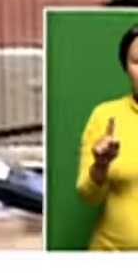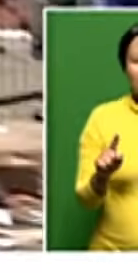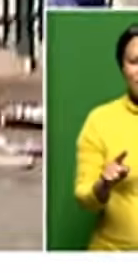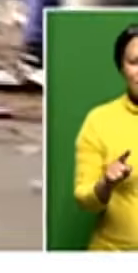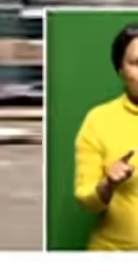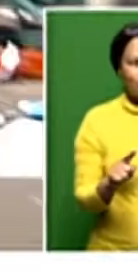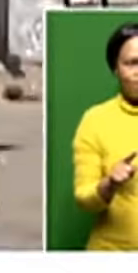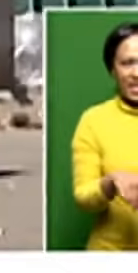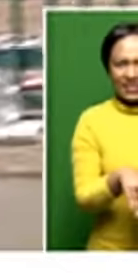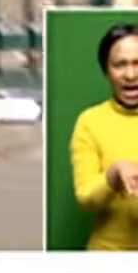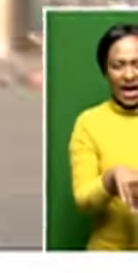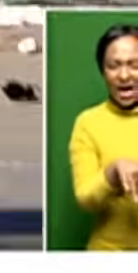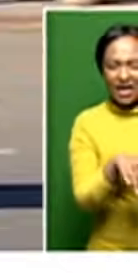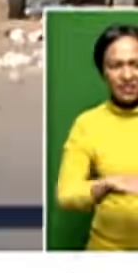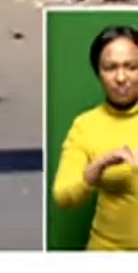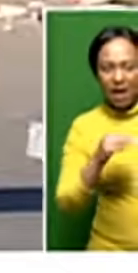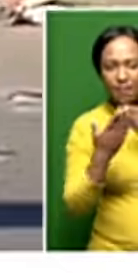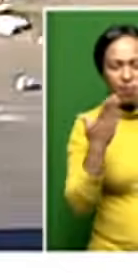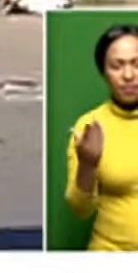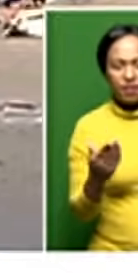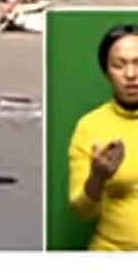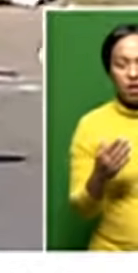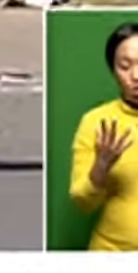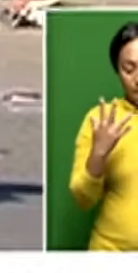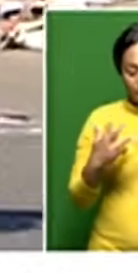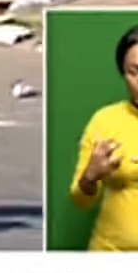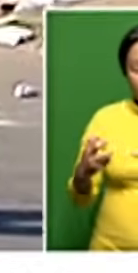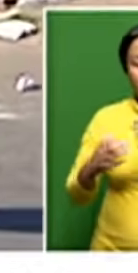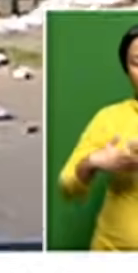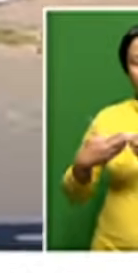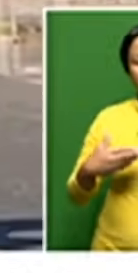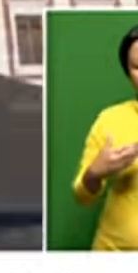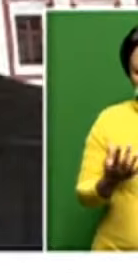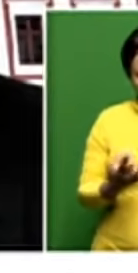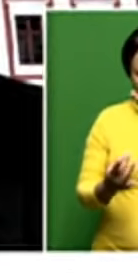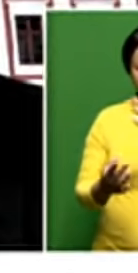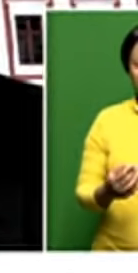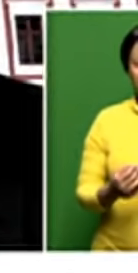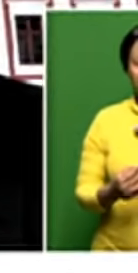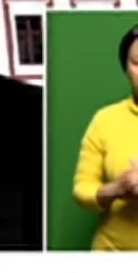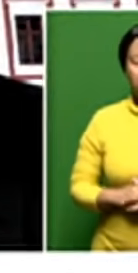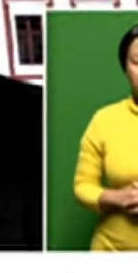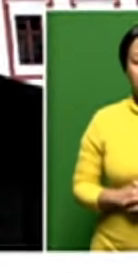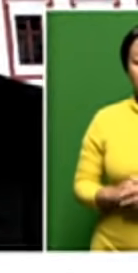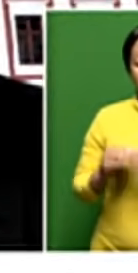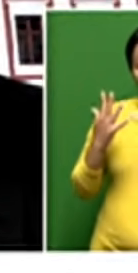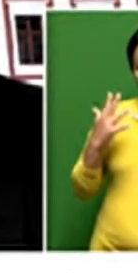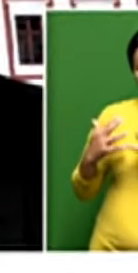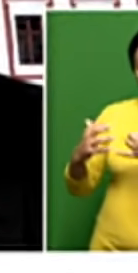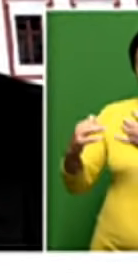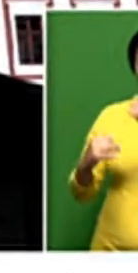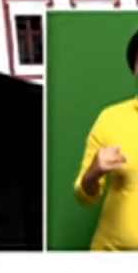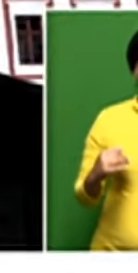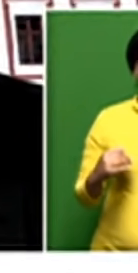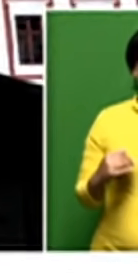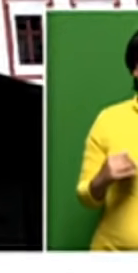to be untouched. And that is what the parliamentary process must unearth. Yeah. What does Parliament know about